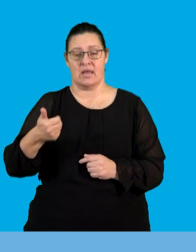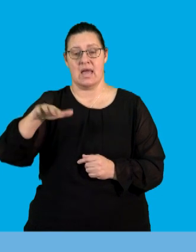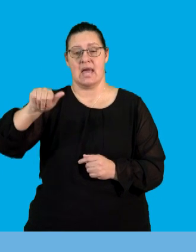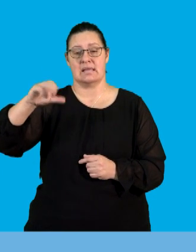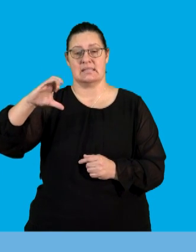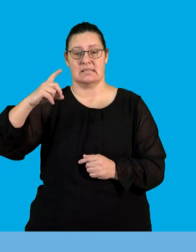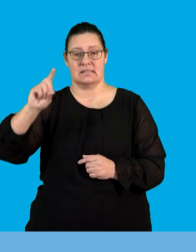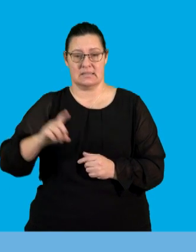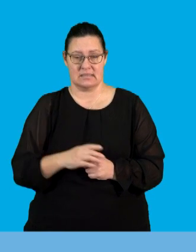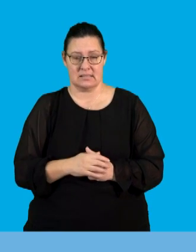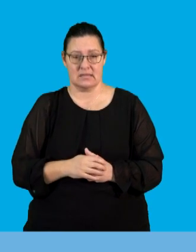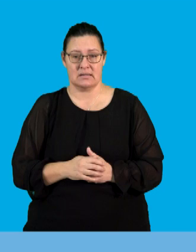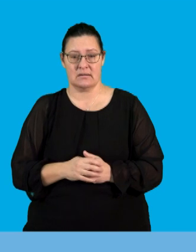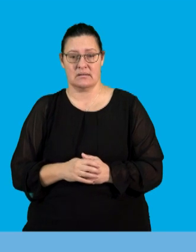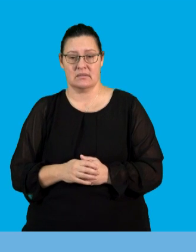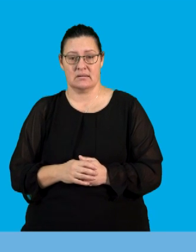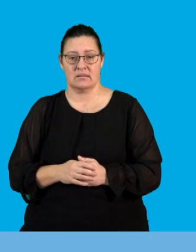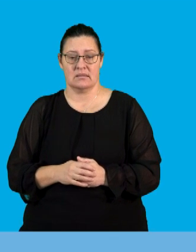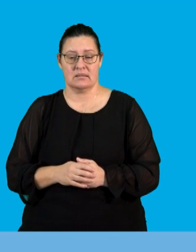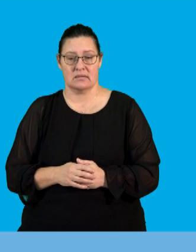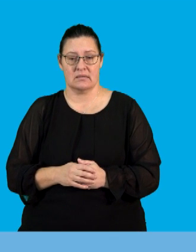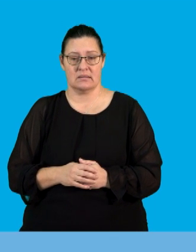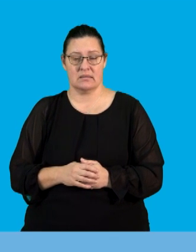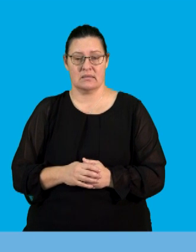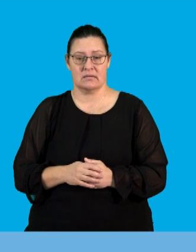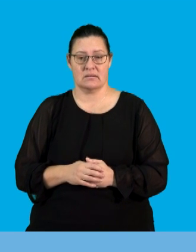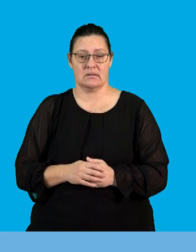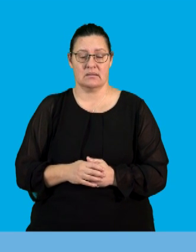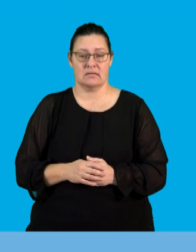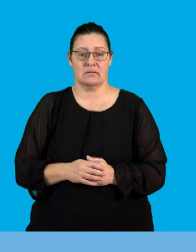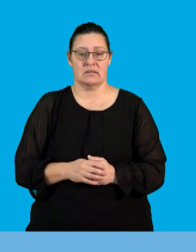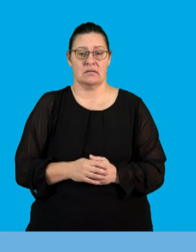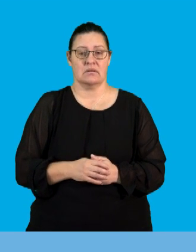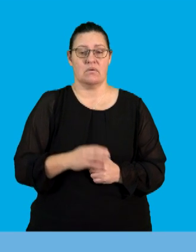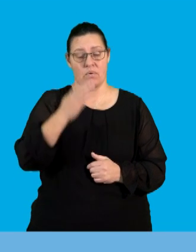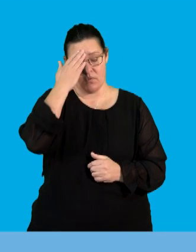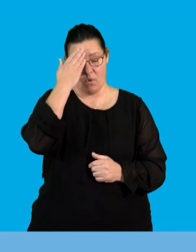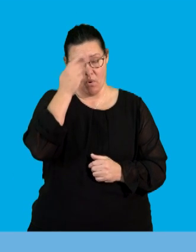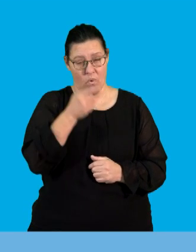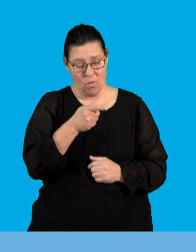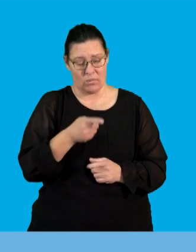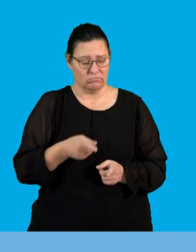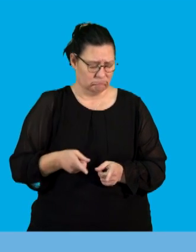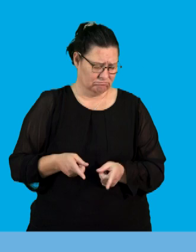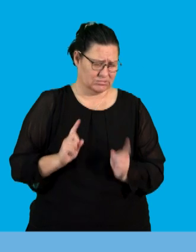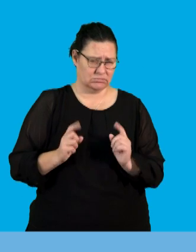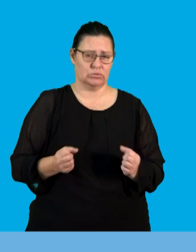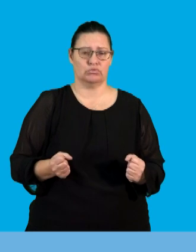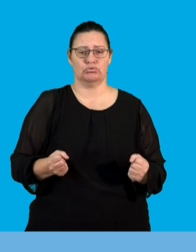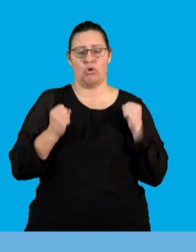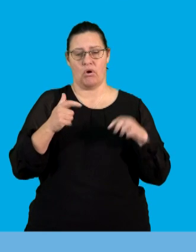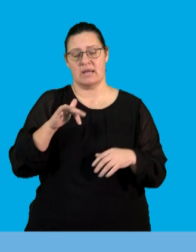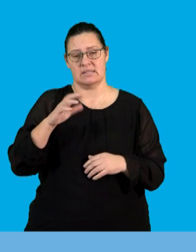Hydrochloric acid. So we have hydrochloric acid in our stomach. And we know that hydrochloric acid is an extremely strong acid. It's